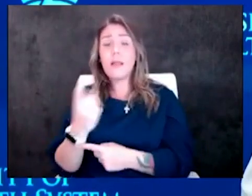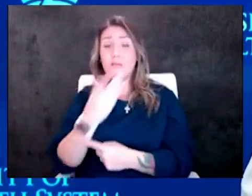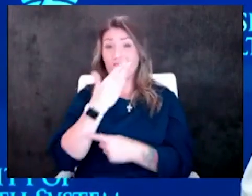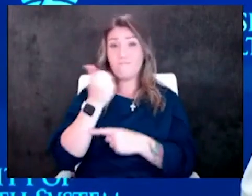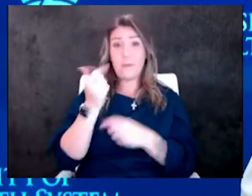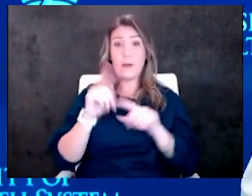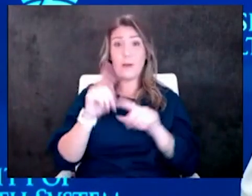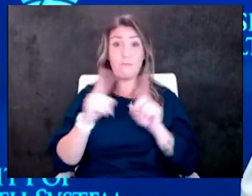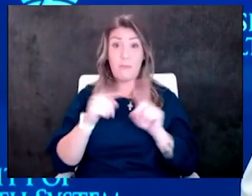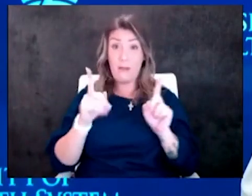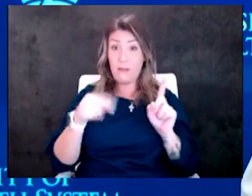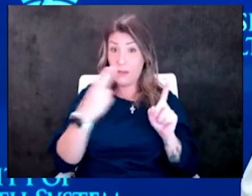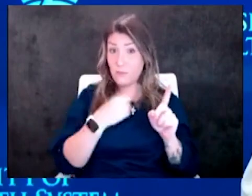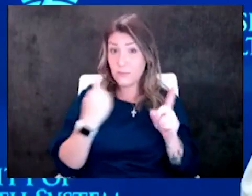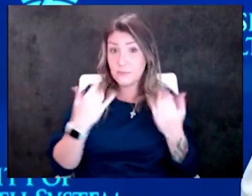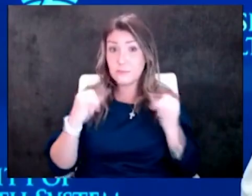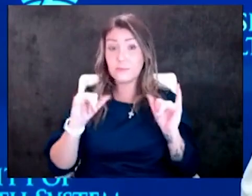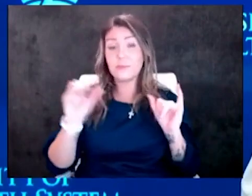we are.